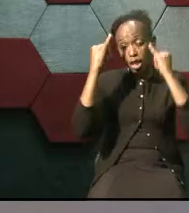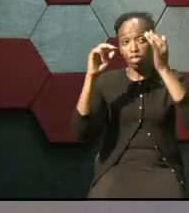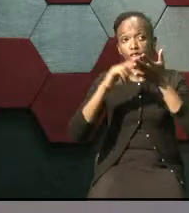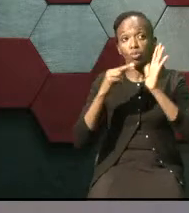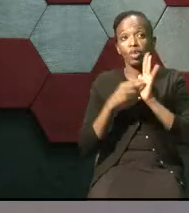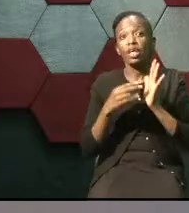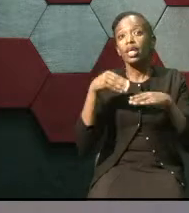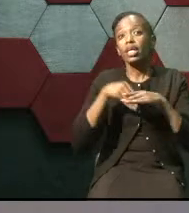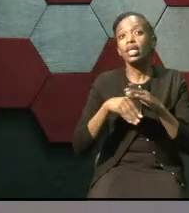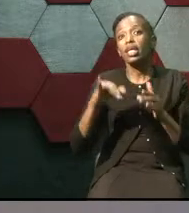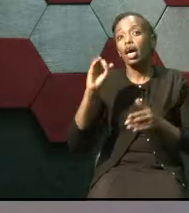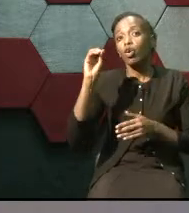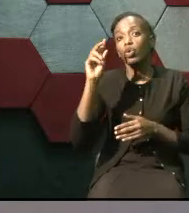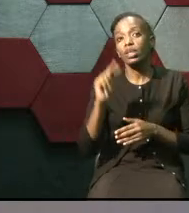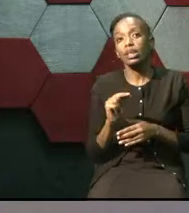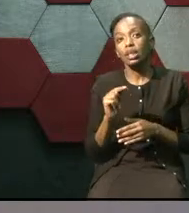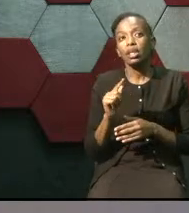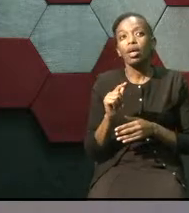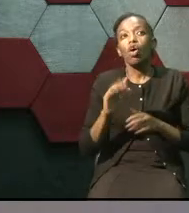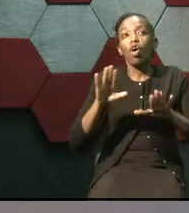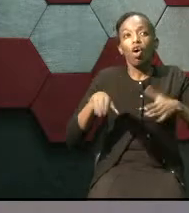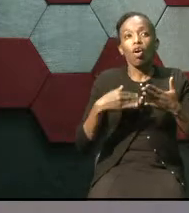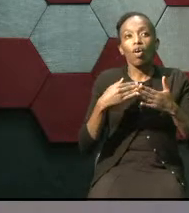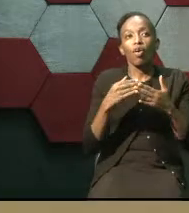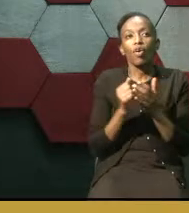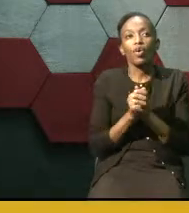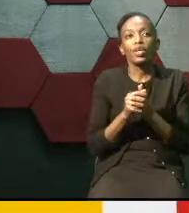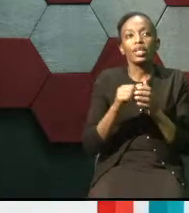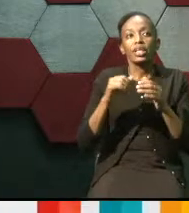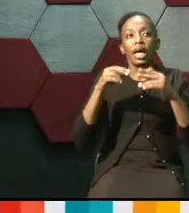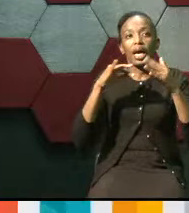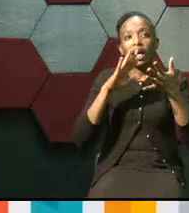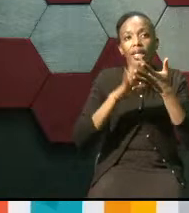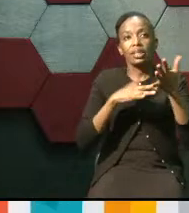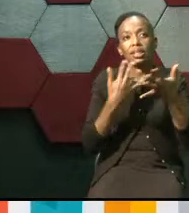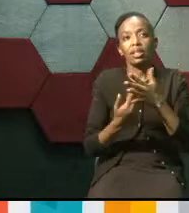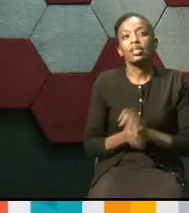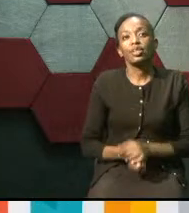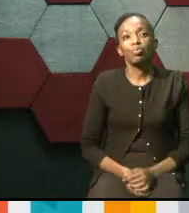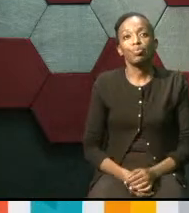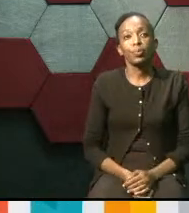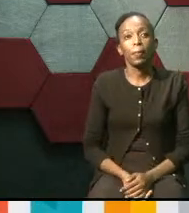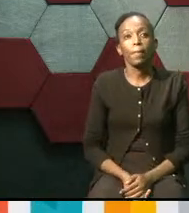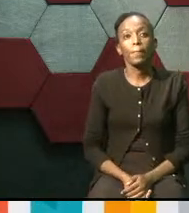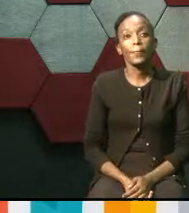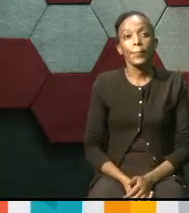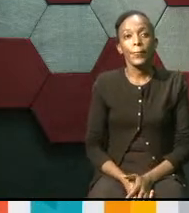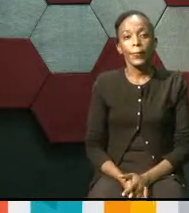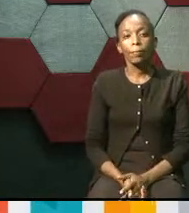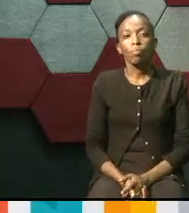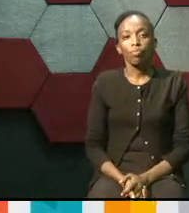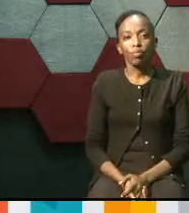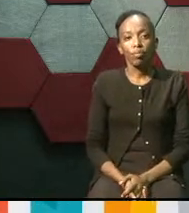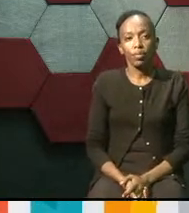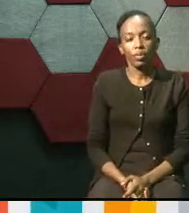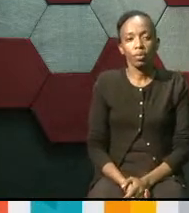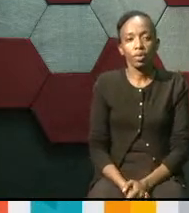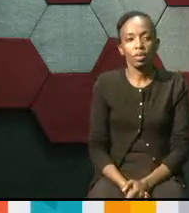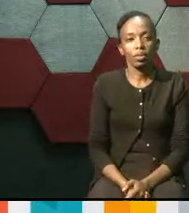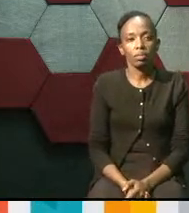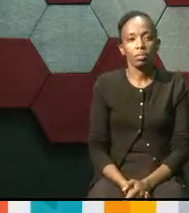in IoT, or Internet of Things.